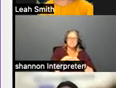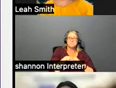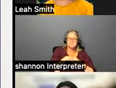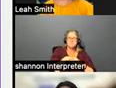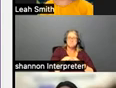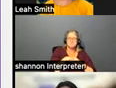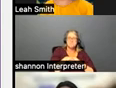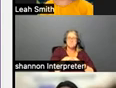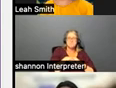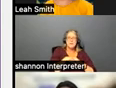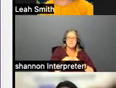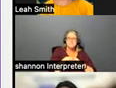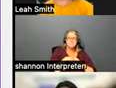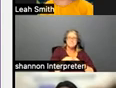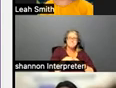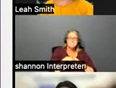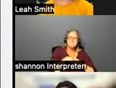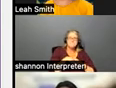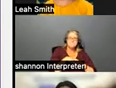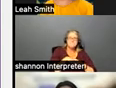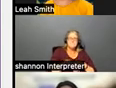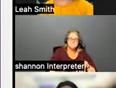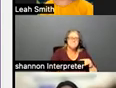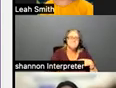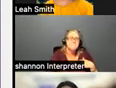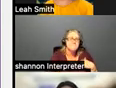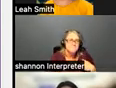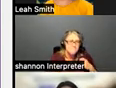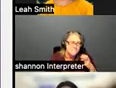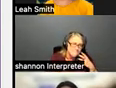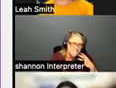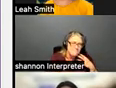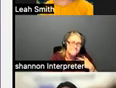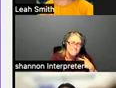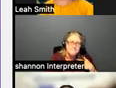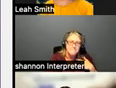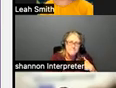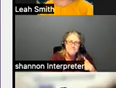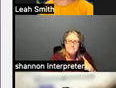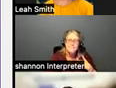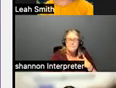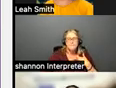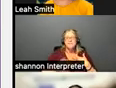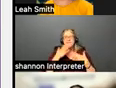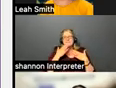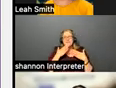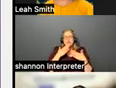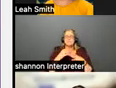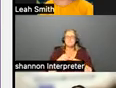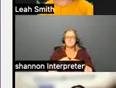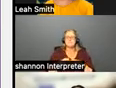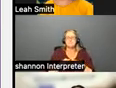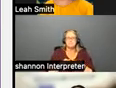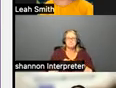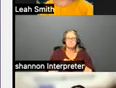Sorry, I can't see. Can someone just come off mute and tell me whether or not you can? Yes, we can see it. Okay, great. Thank you so much. So yeah, as